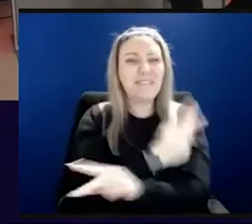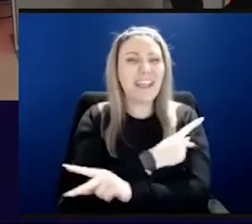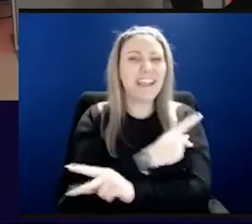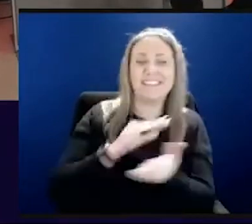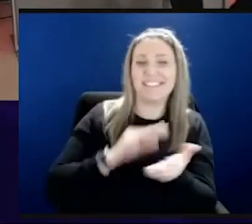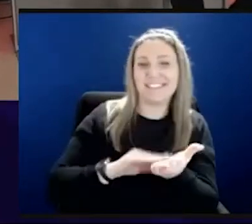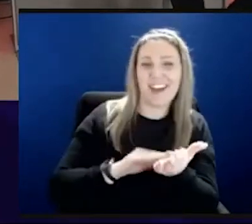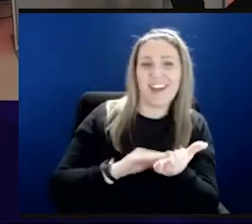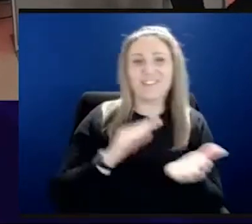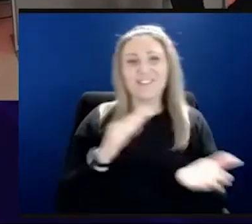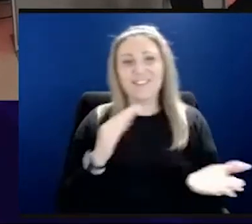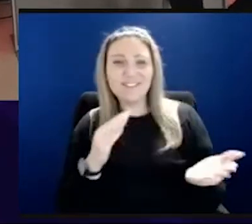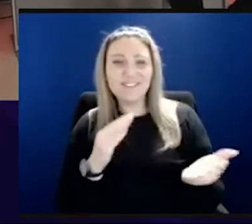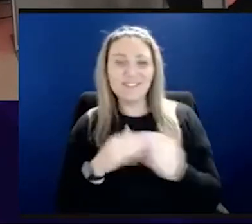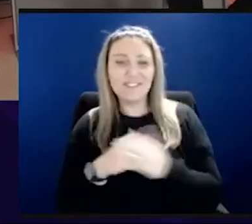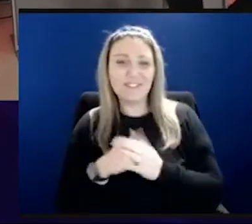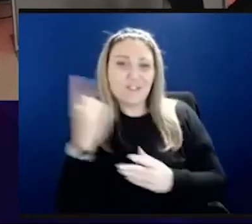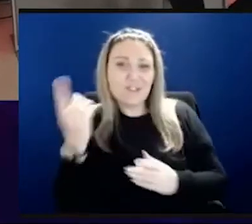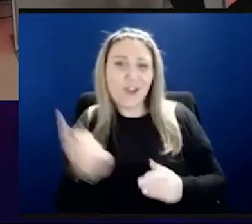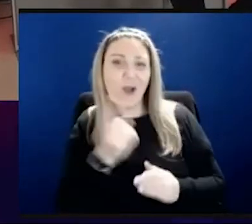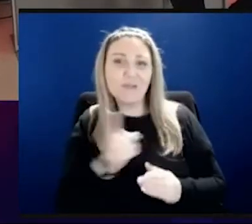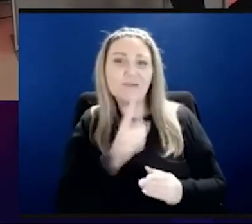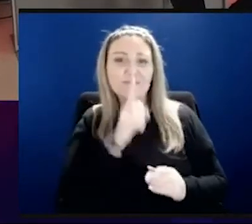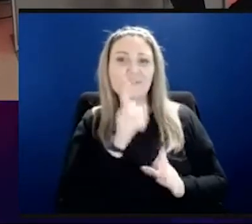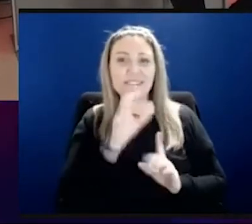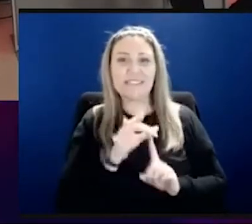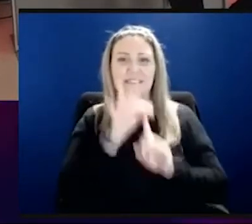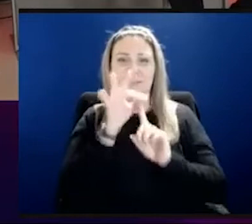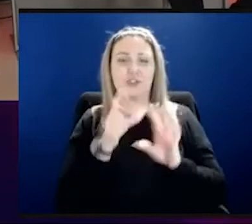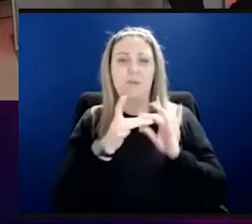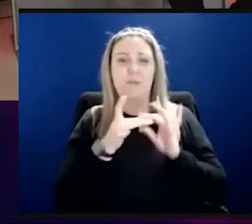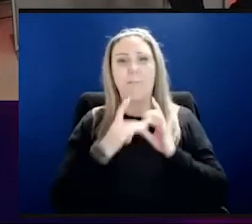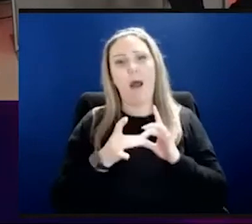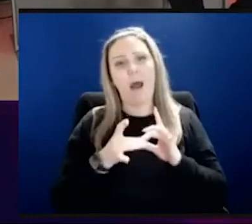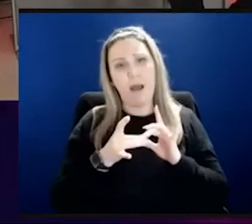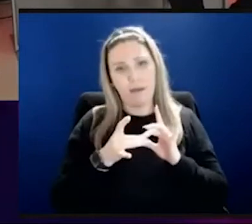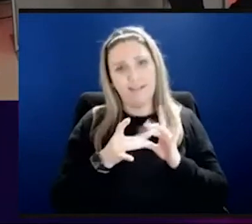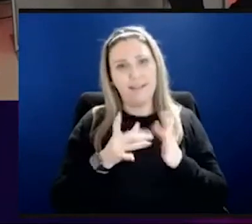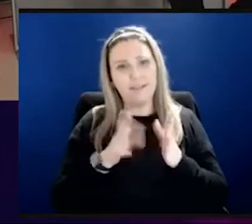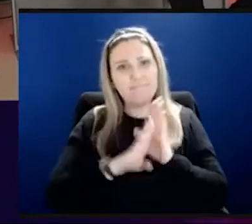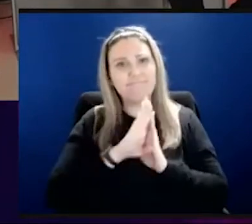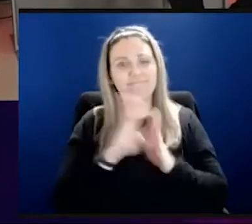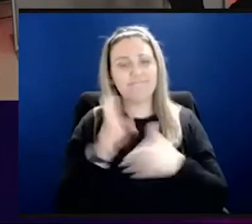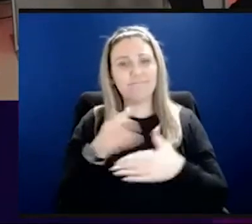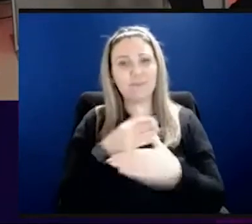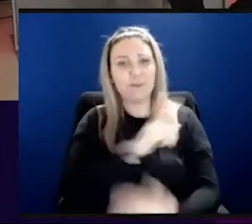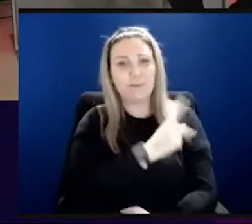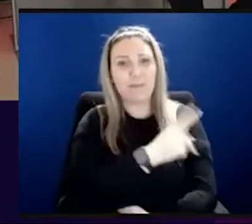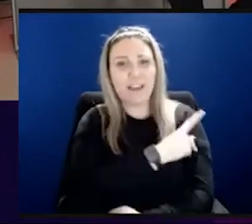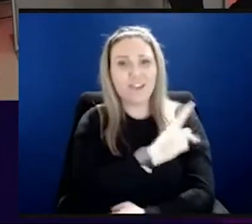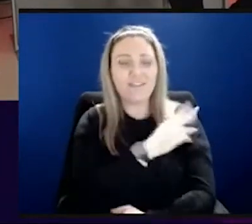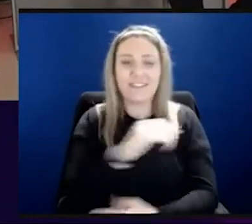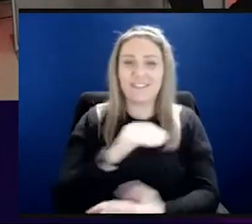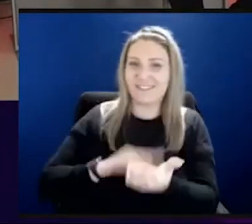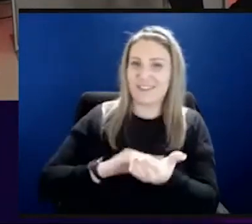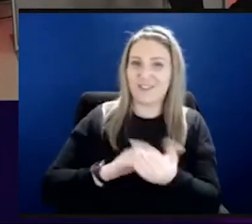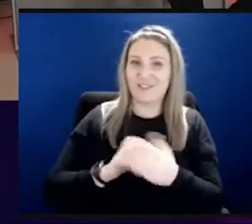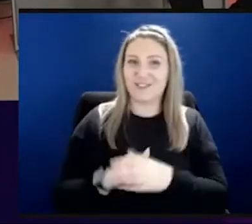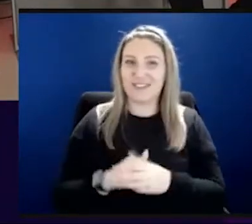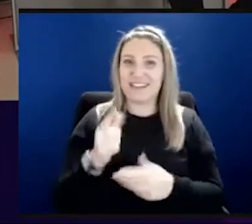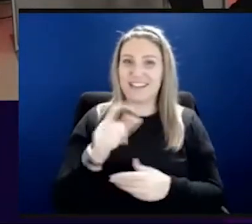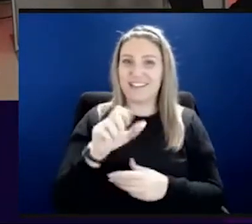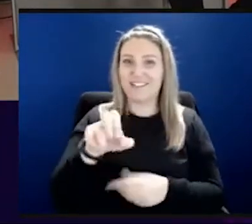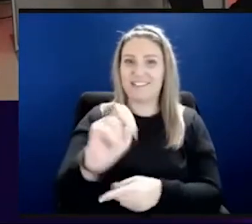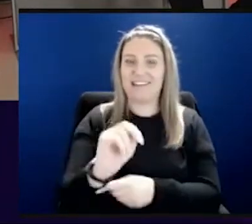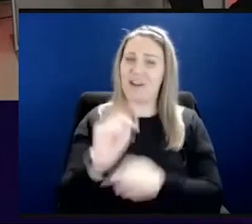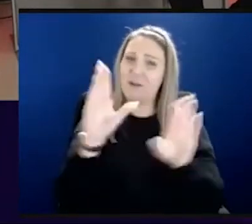there's always this really special bond that has formed between the patients and the doctors, and that says a lot. Garen, great guy, and then the